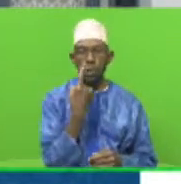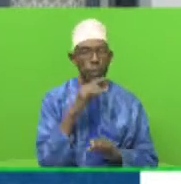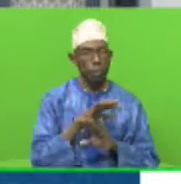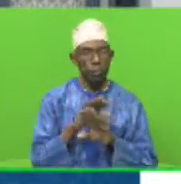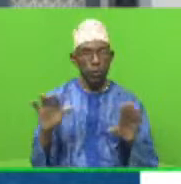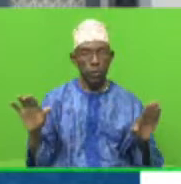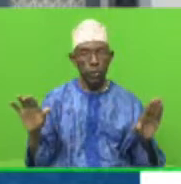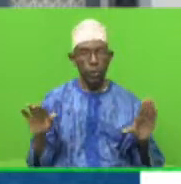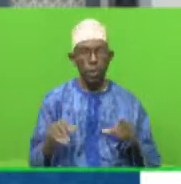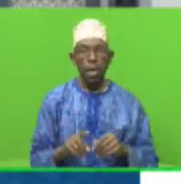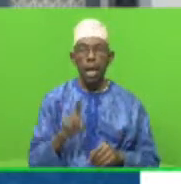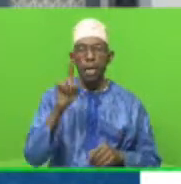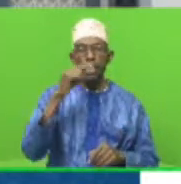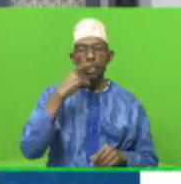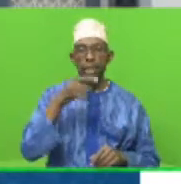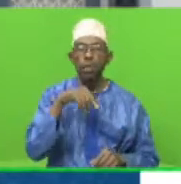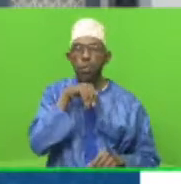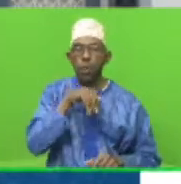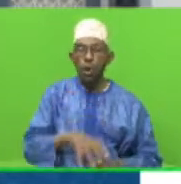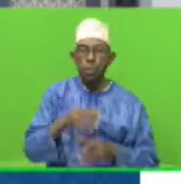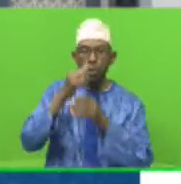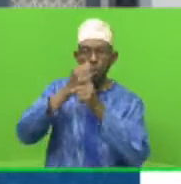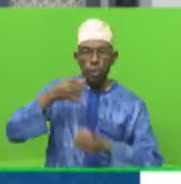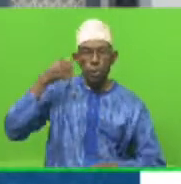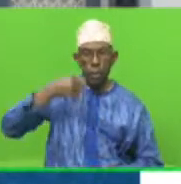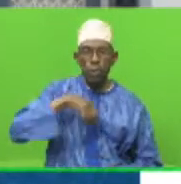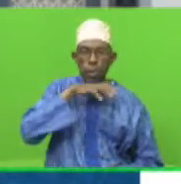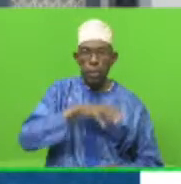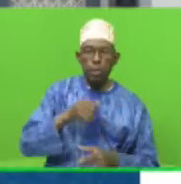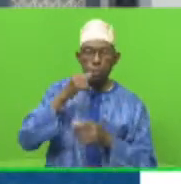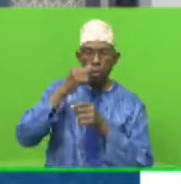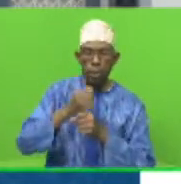Allah subhanahu wa ta'ala tells Prophet Muhammad sallallahu alayhi wa